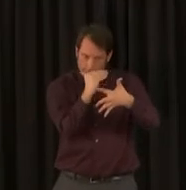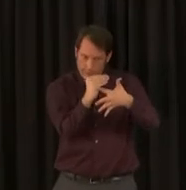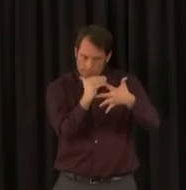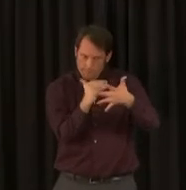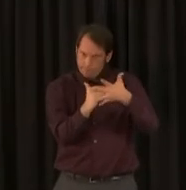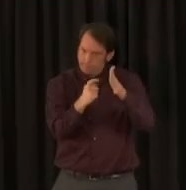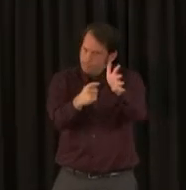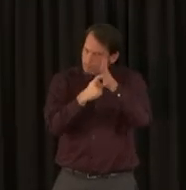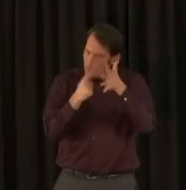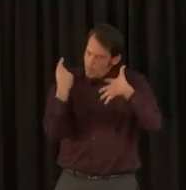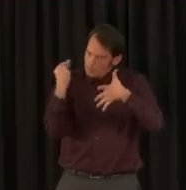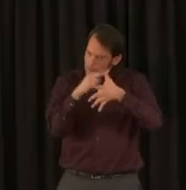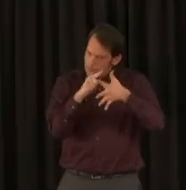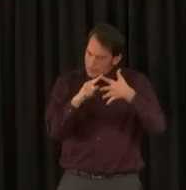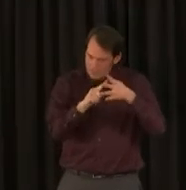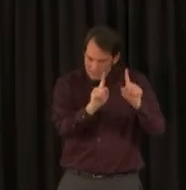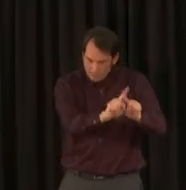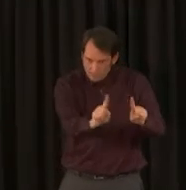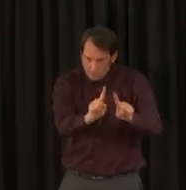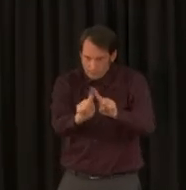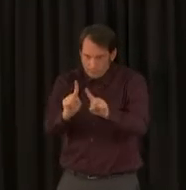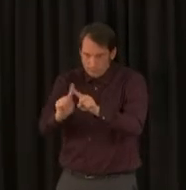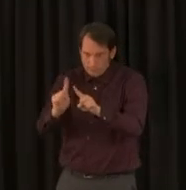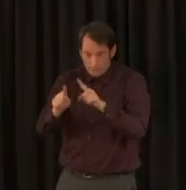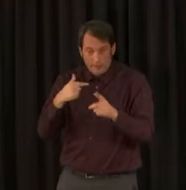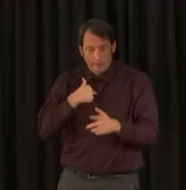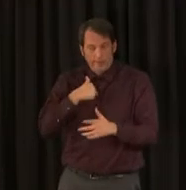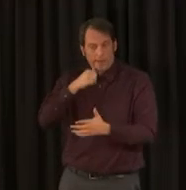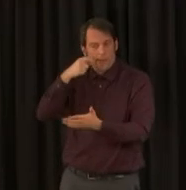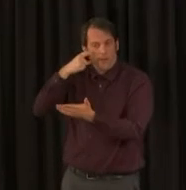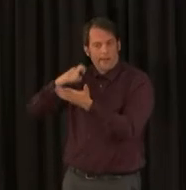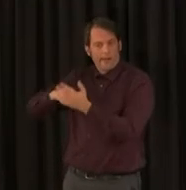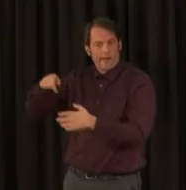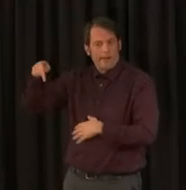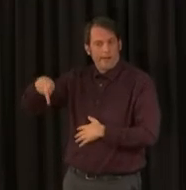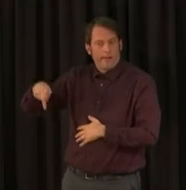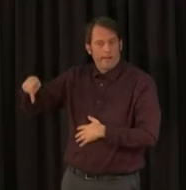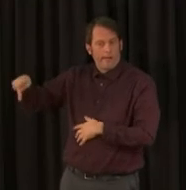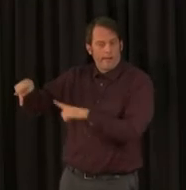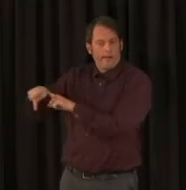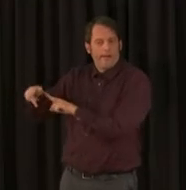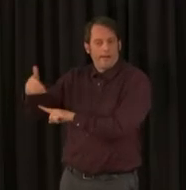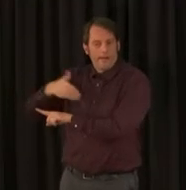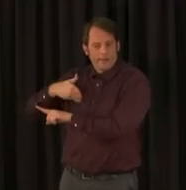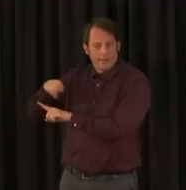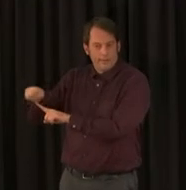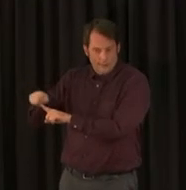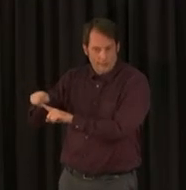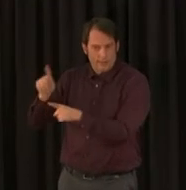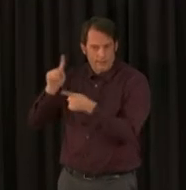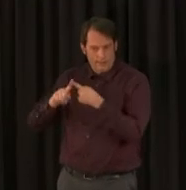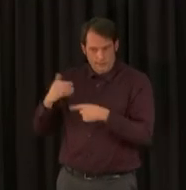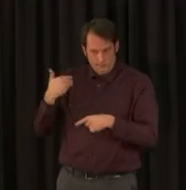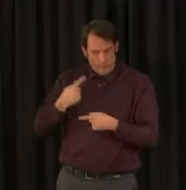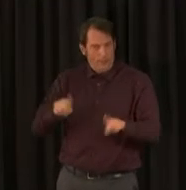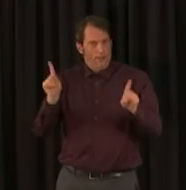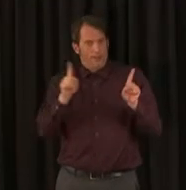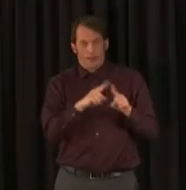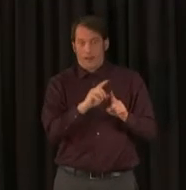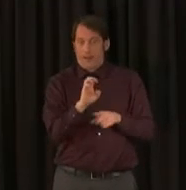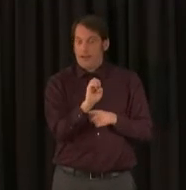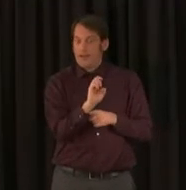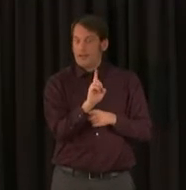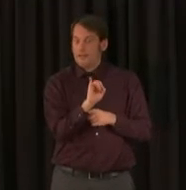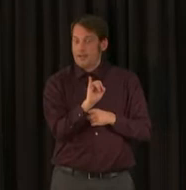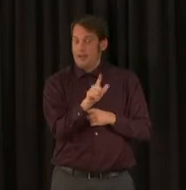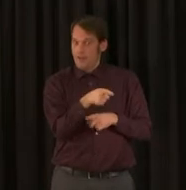did realize that the PPP program, we were eligible to apply for it. And the EIDL we were